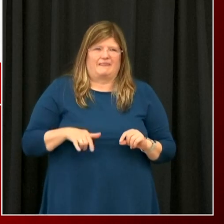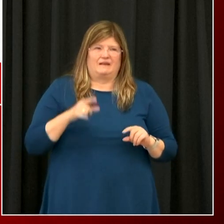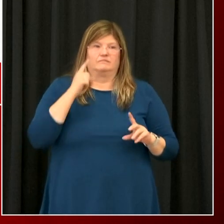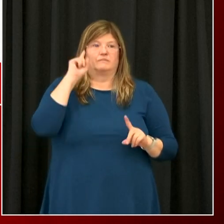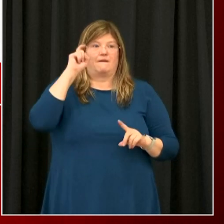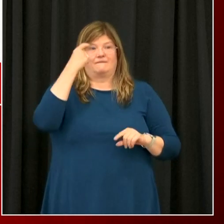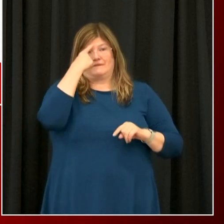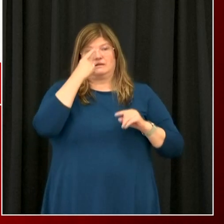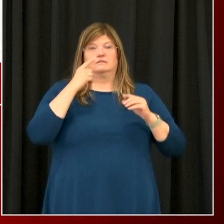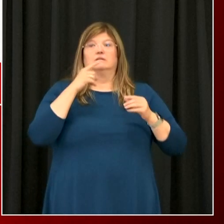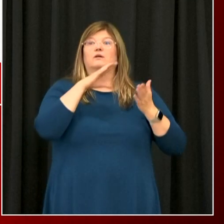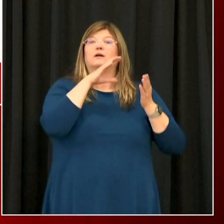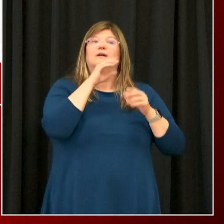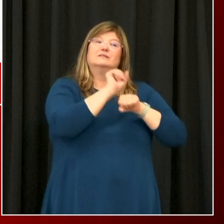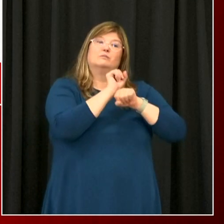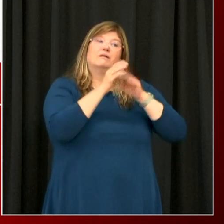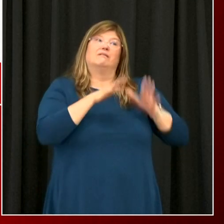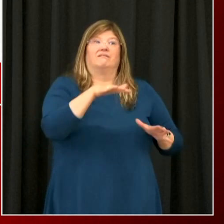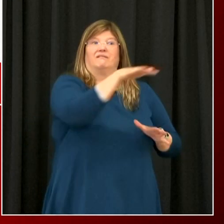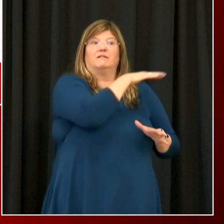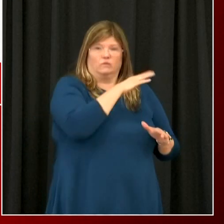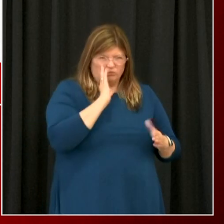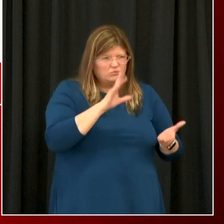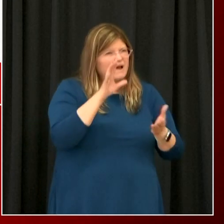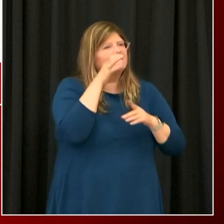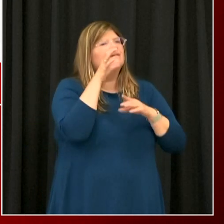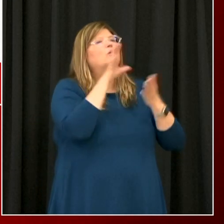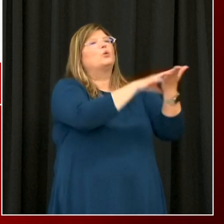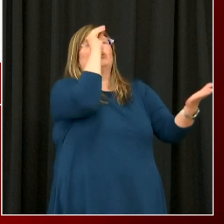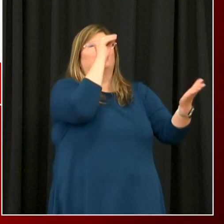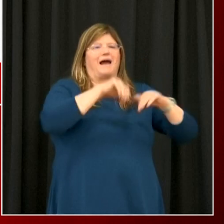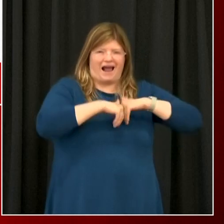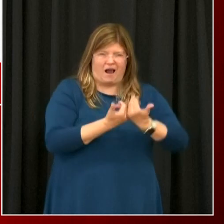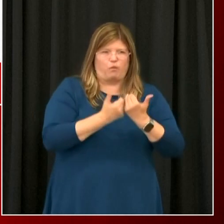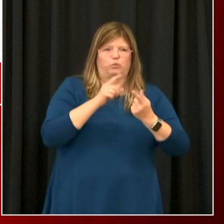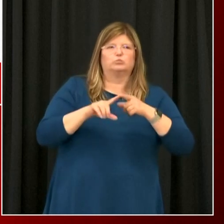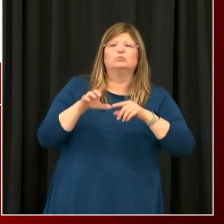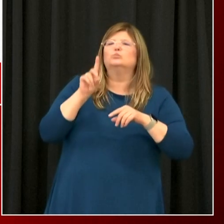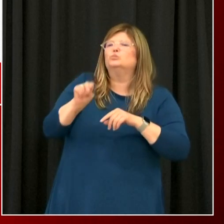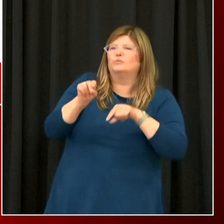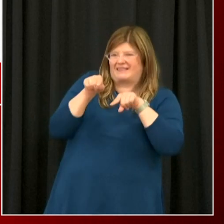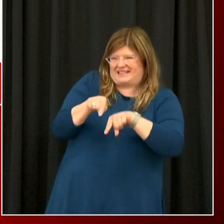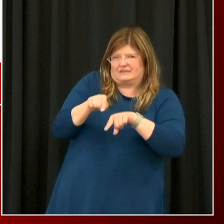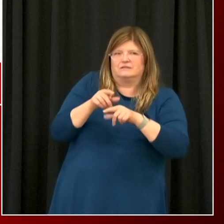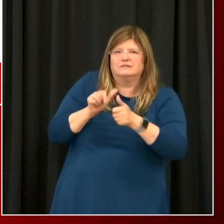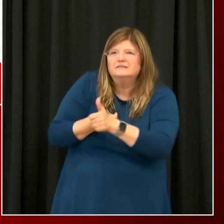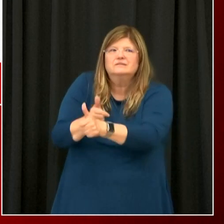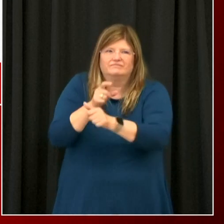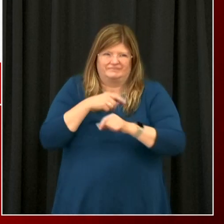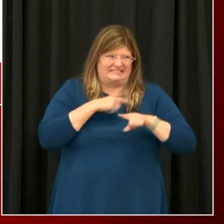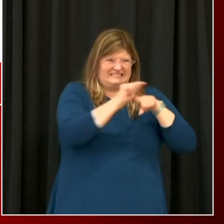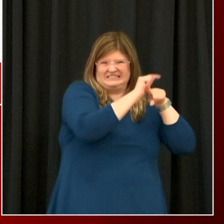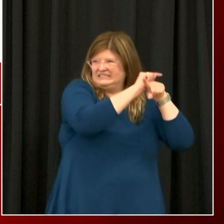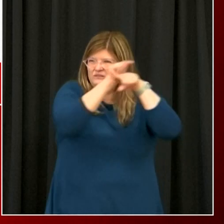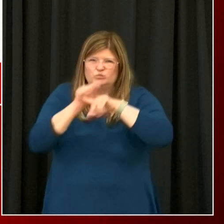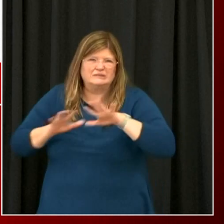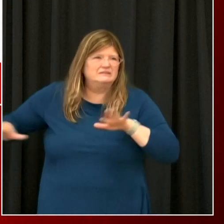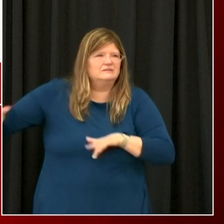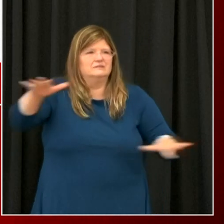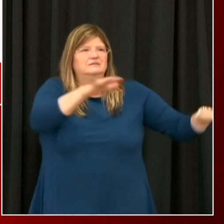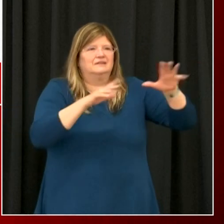support the contact trace task force if called on. Additionally, in